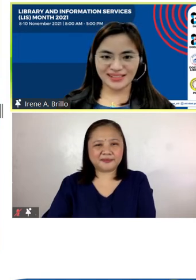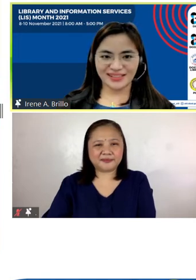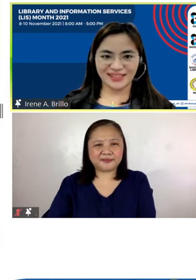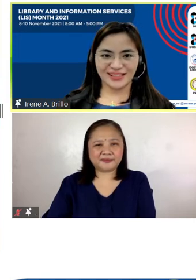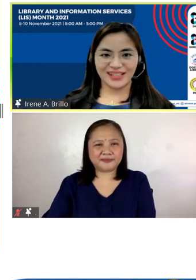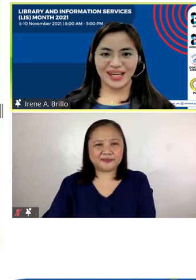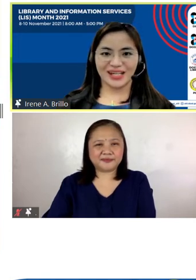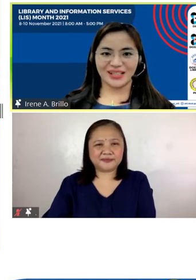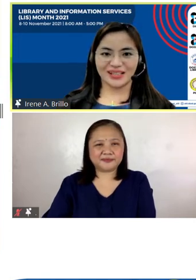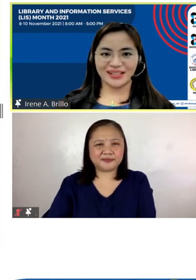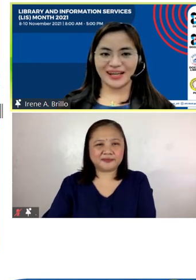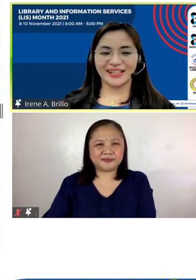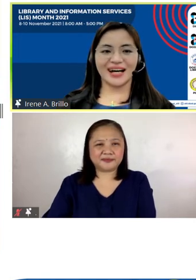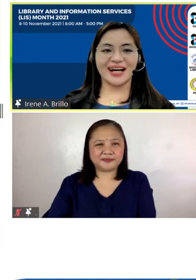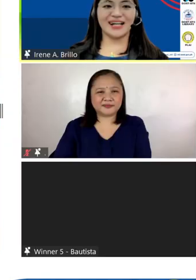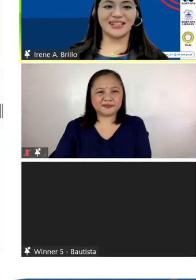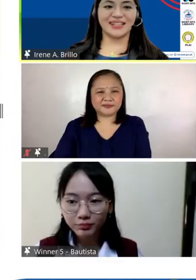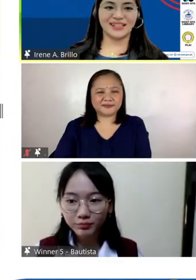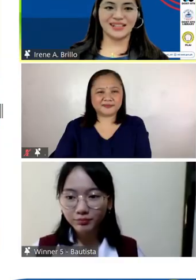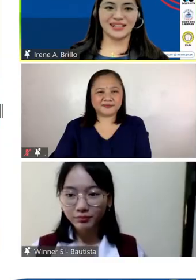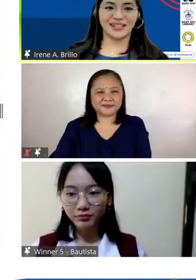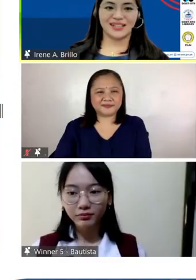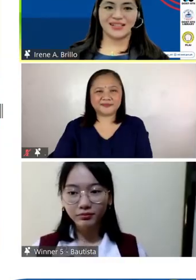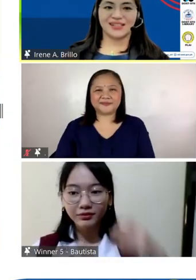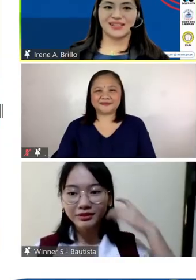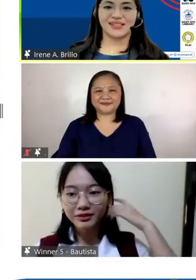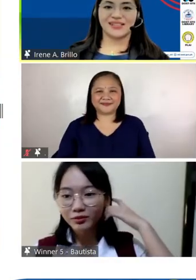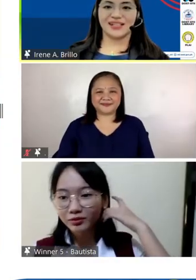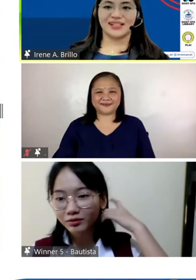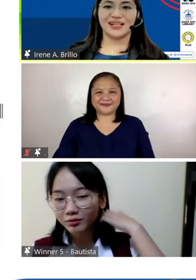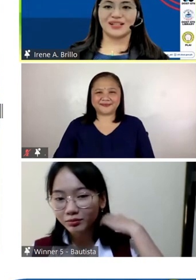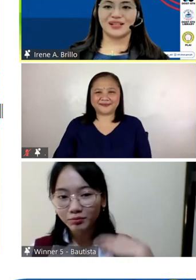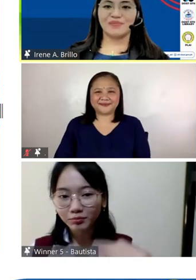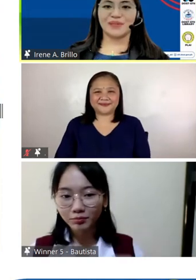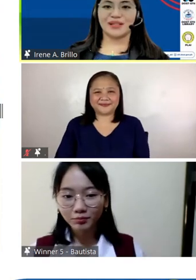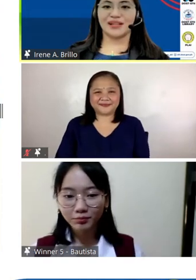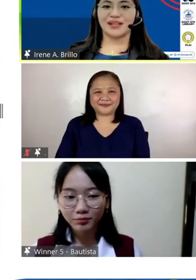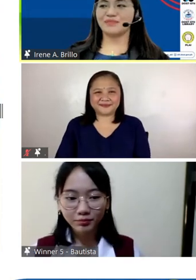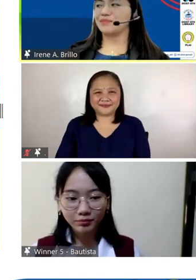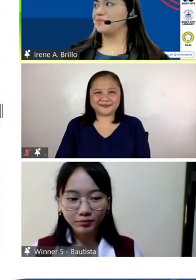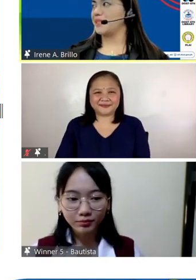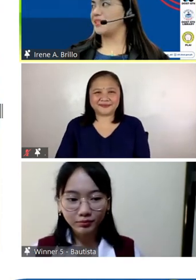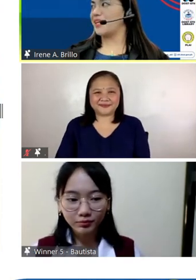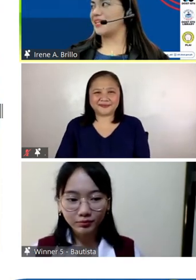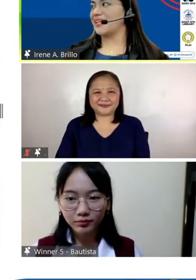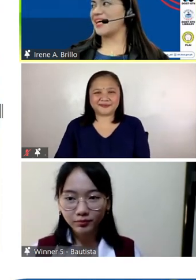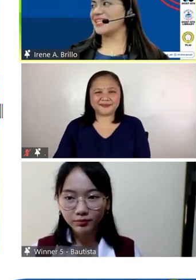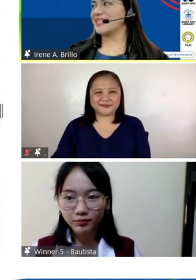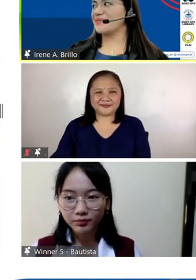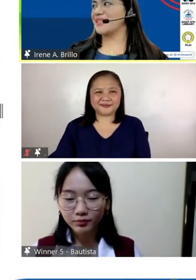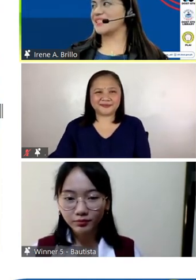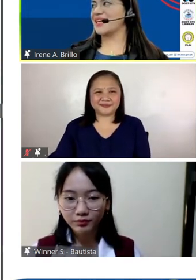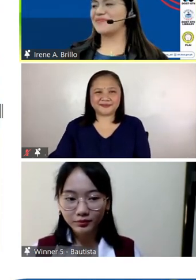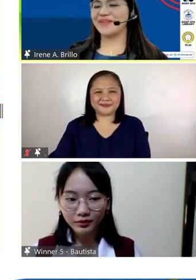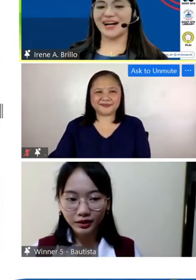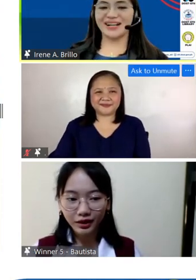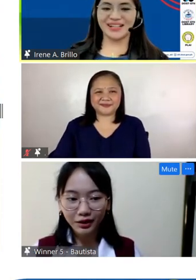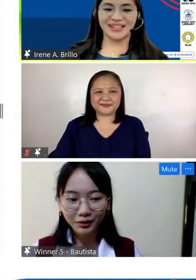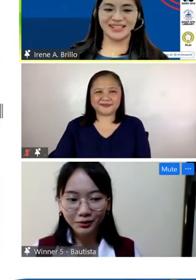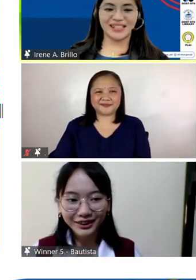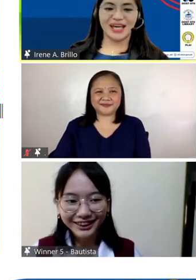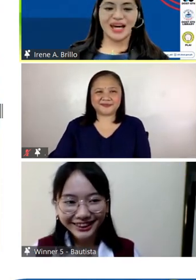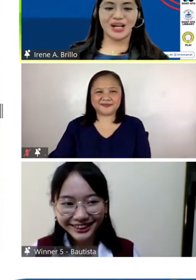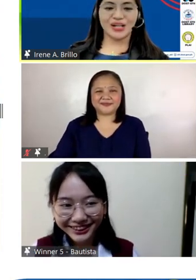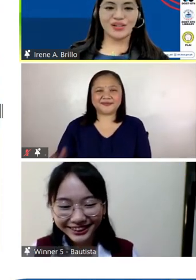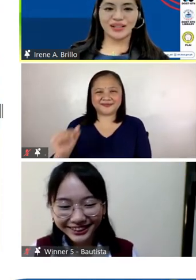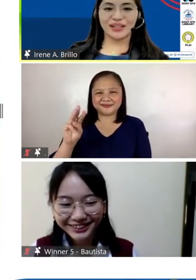Maris? Hello po. Ayan. Sige, tech team, ayan, si Miss